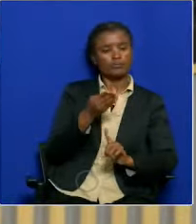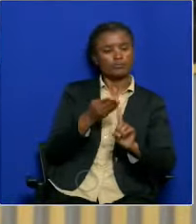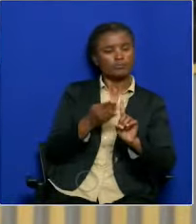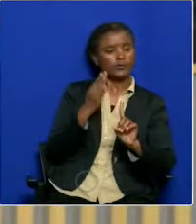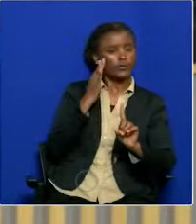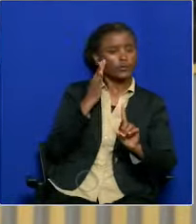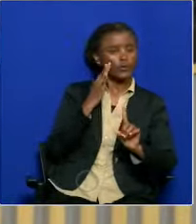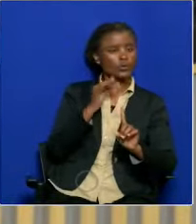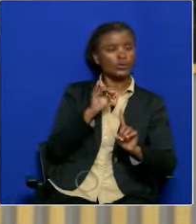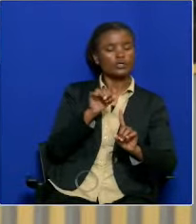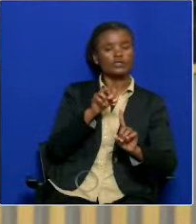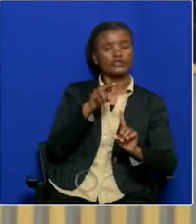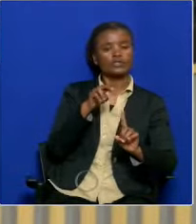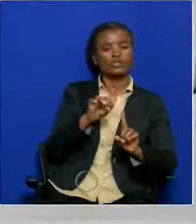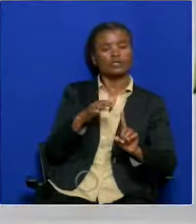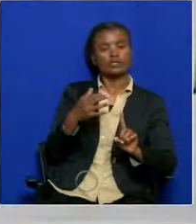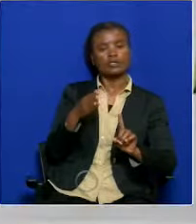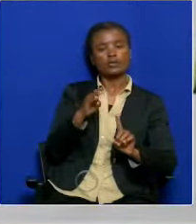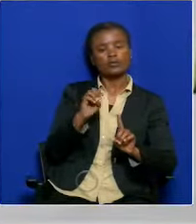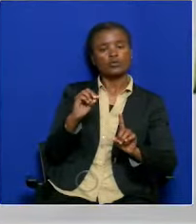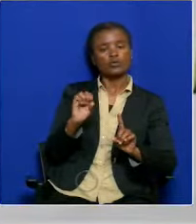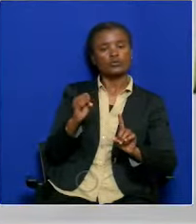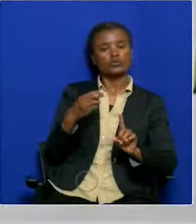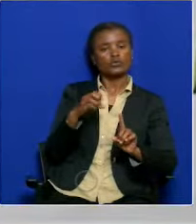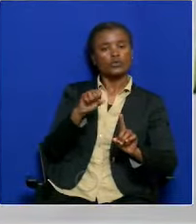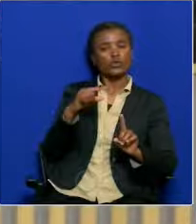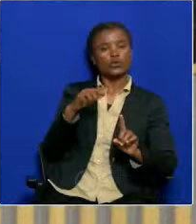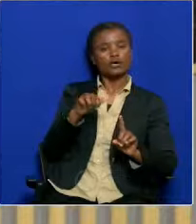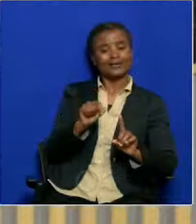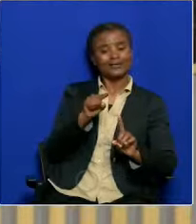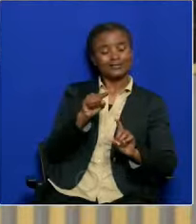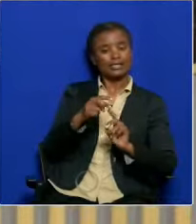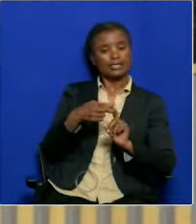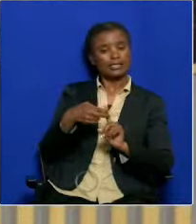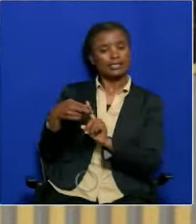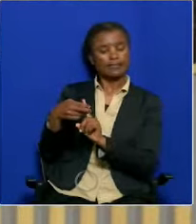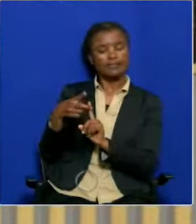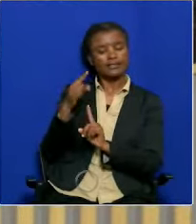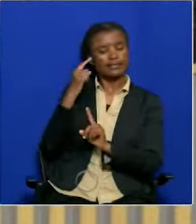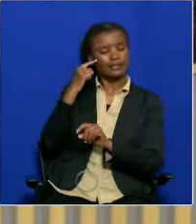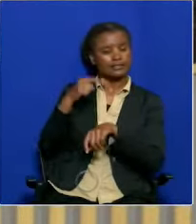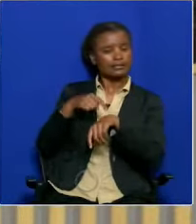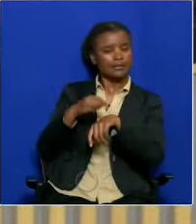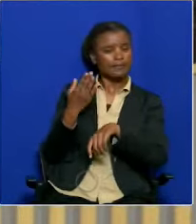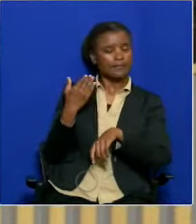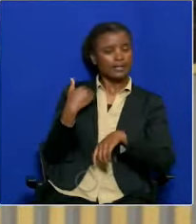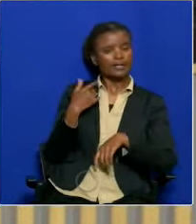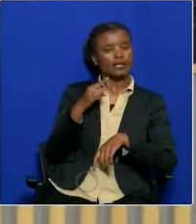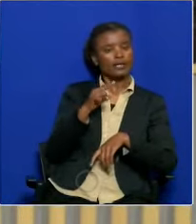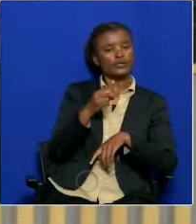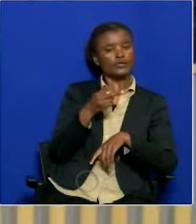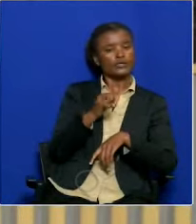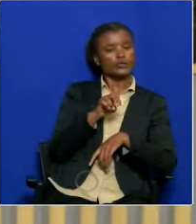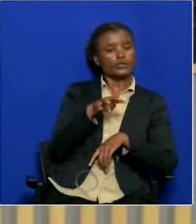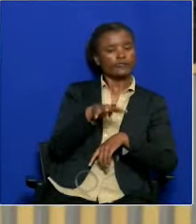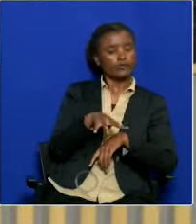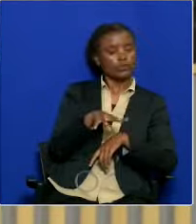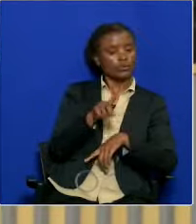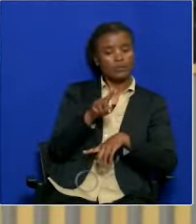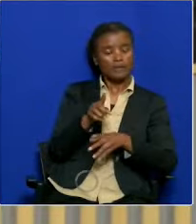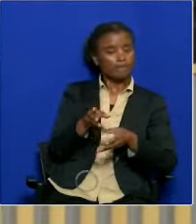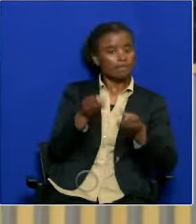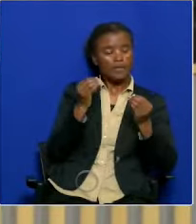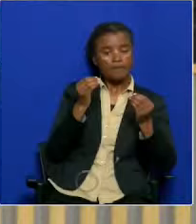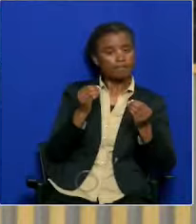sometime in late 2024. That's correct. And has still not been found. That's correct. Yes, and we know that